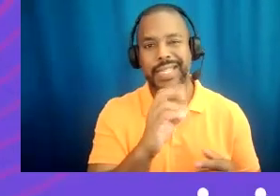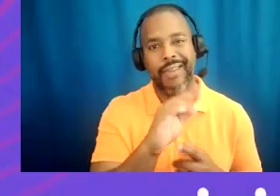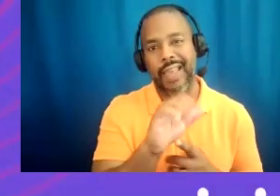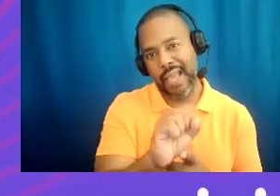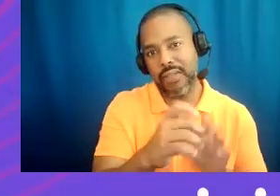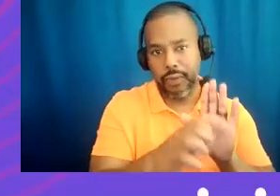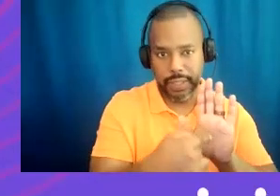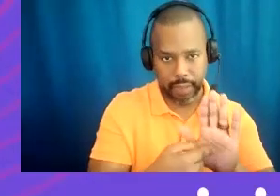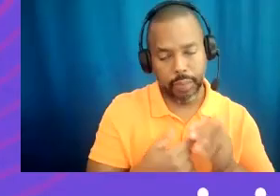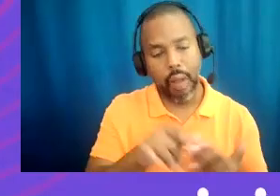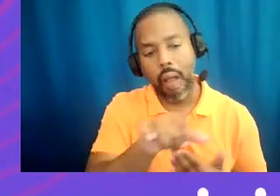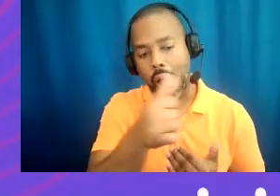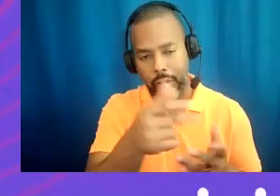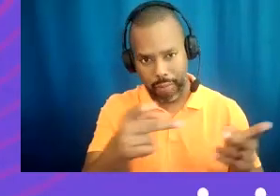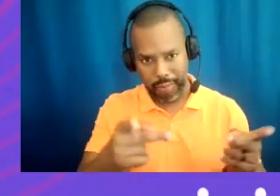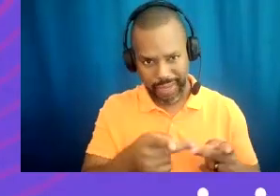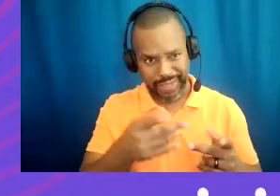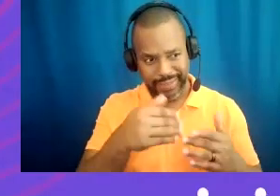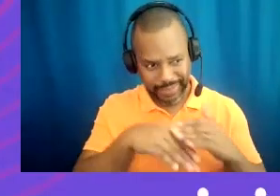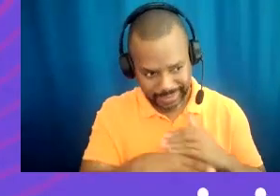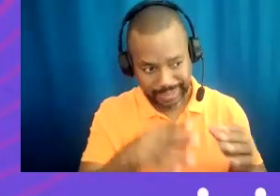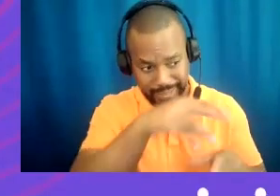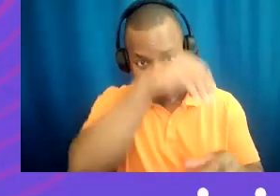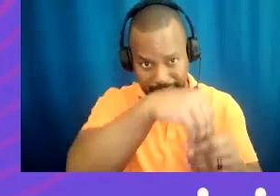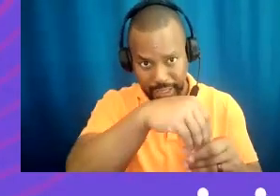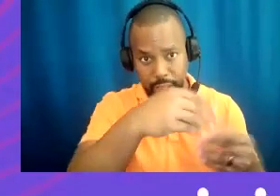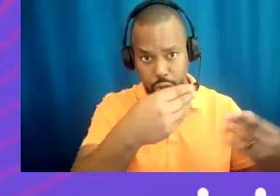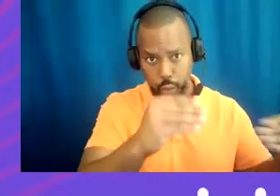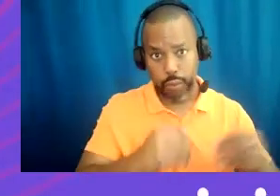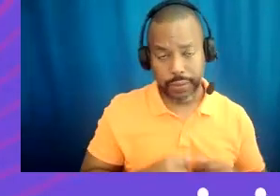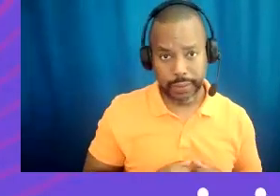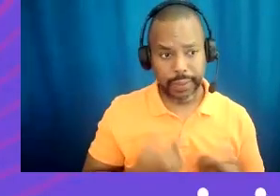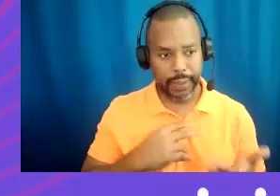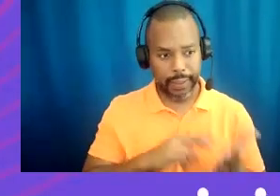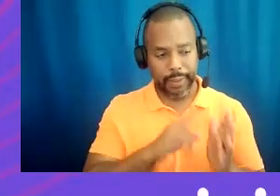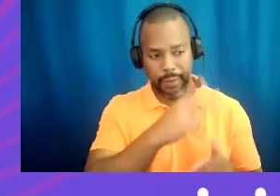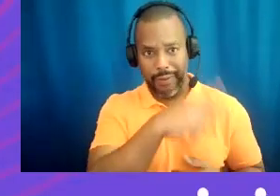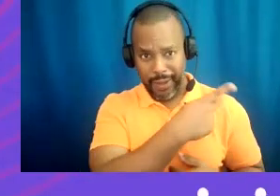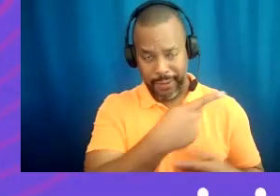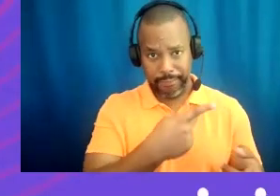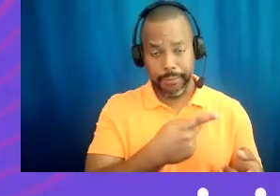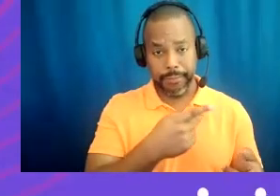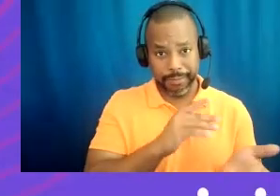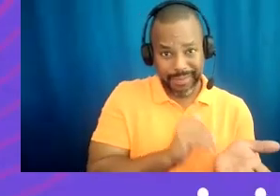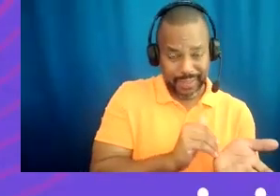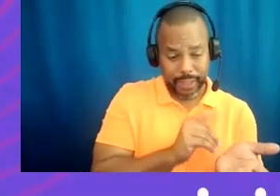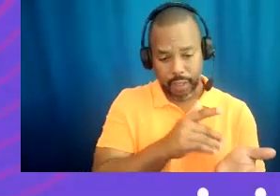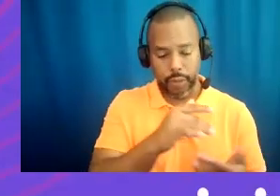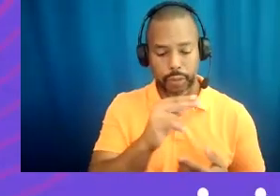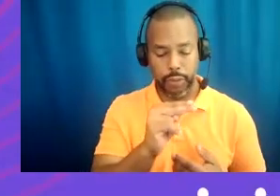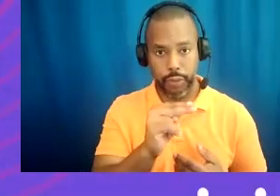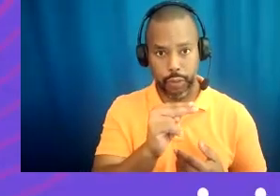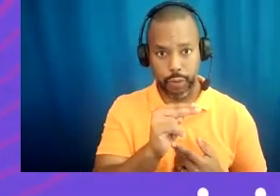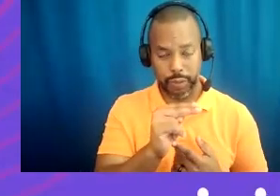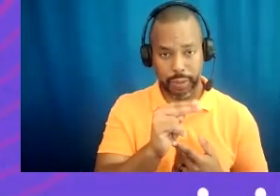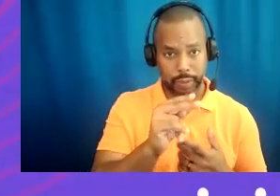different clinics in different stores that you can use. What these are, they're physician assistants and nurse practitioners who can help treat